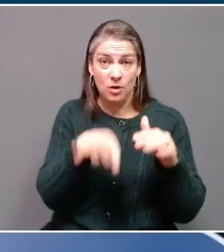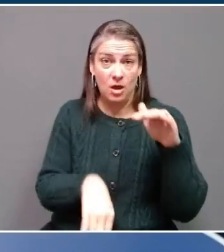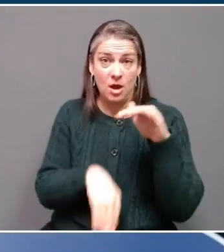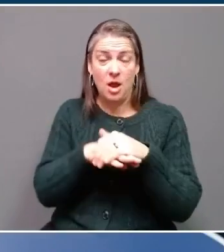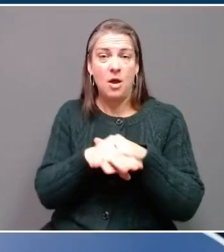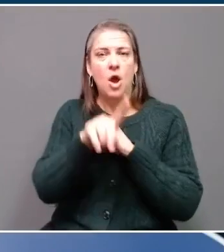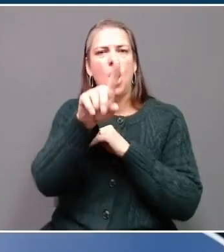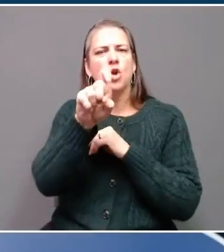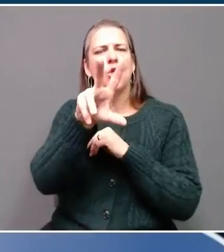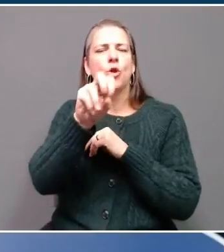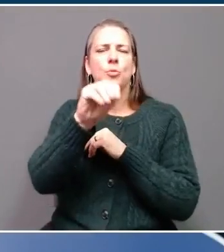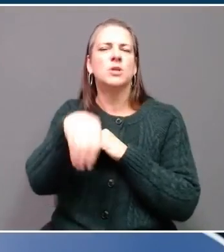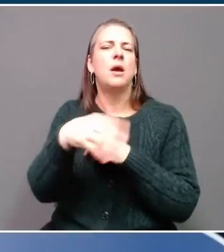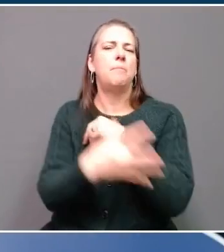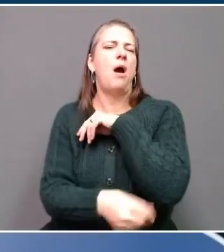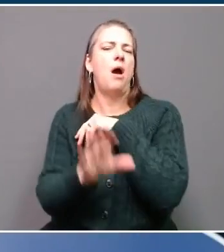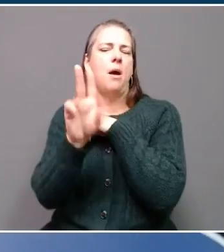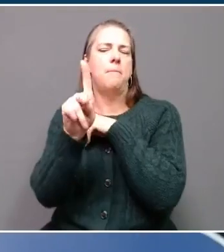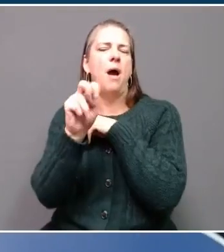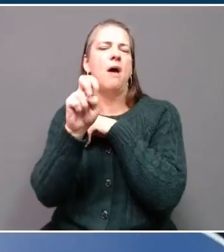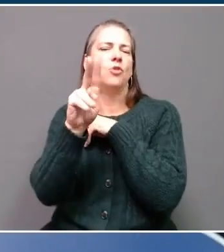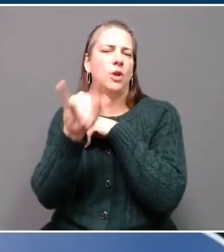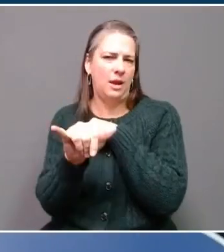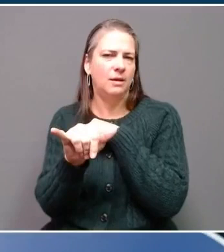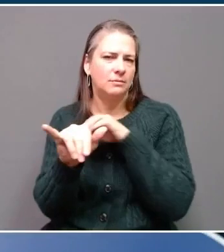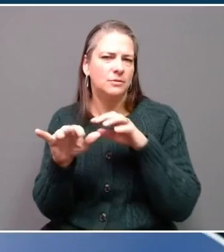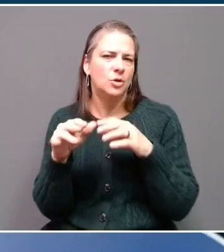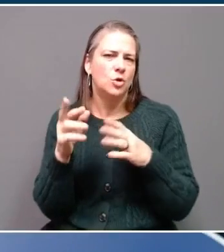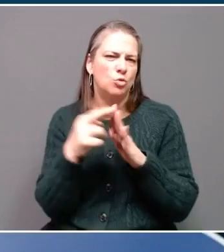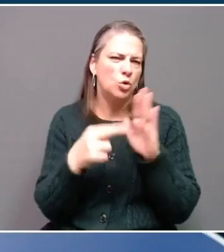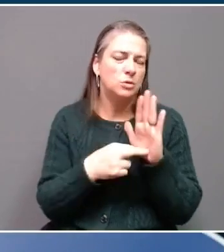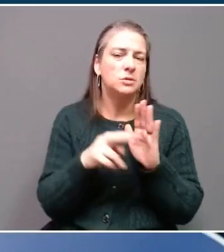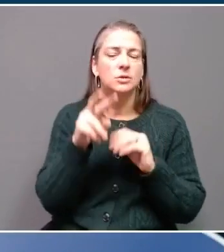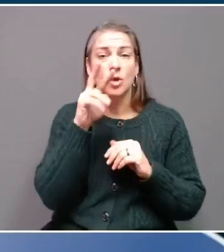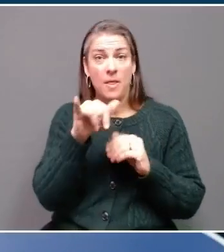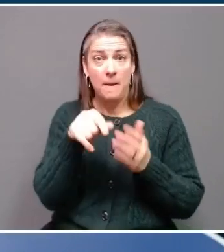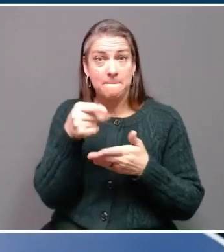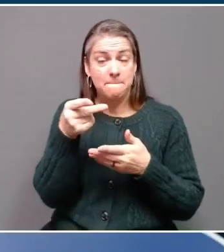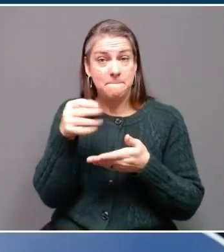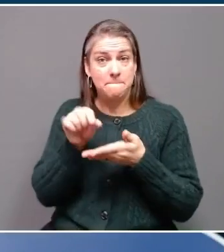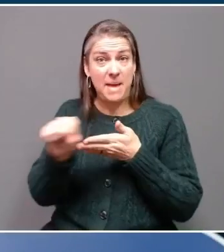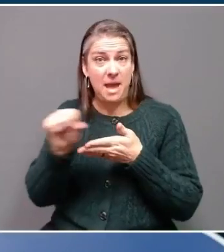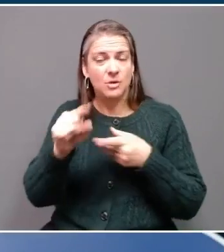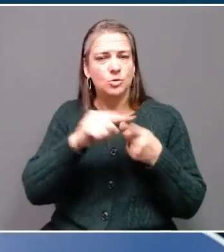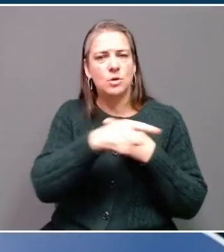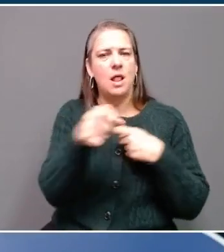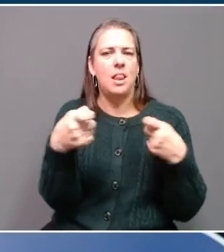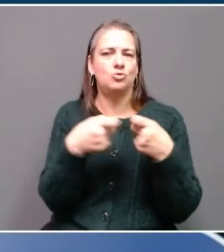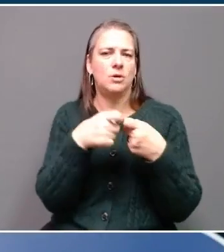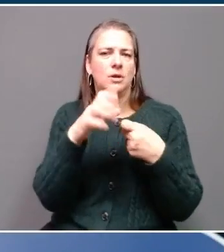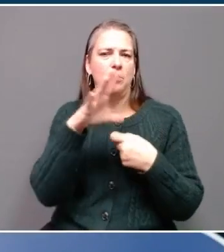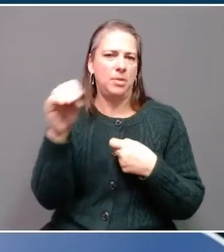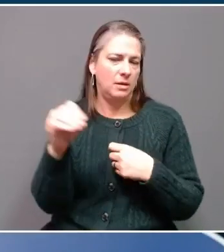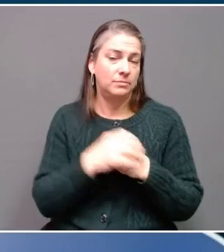poverty guidelines. Payments from the program go directly to 6 utility companies that take part in the program. To find out if